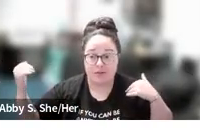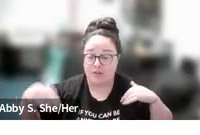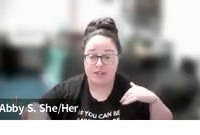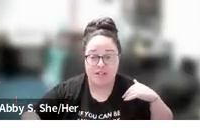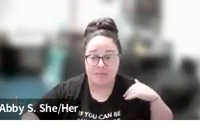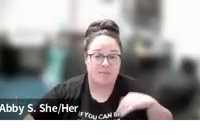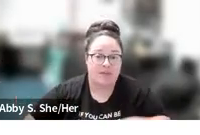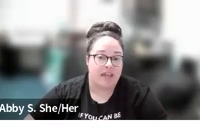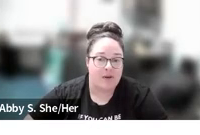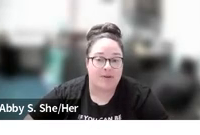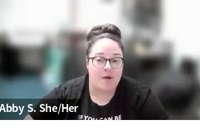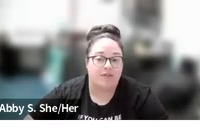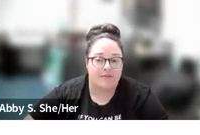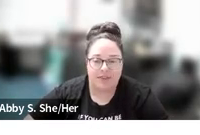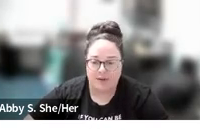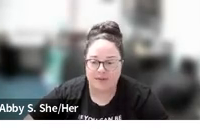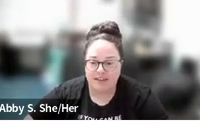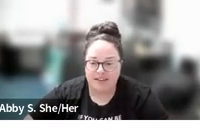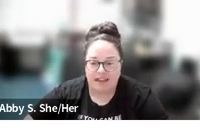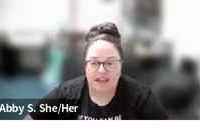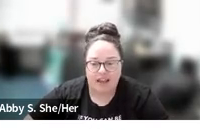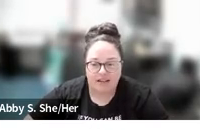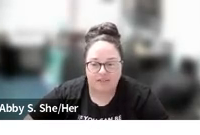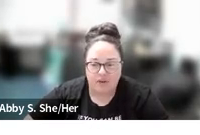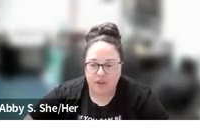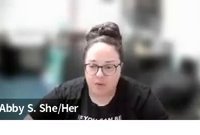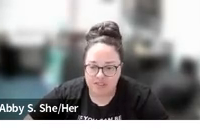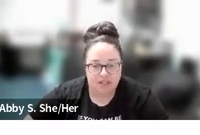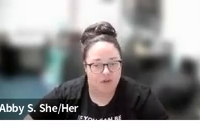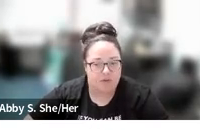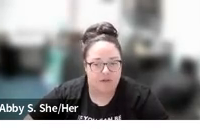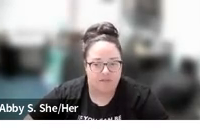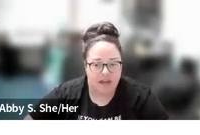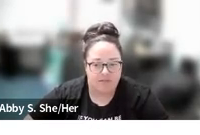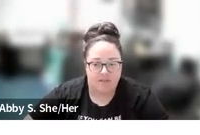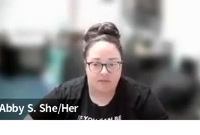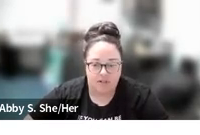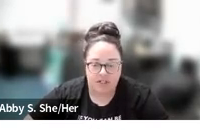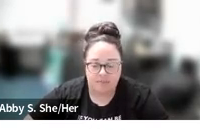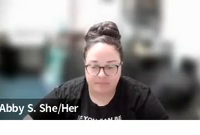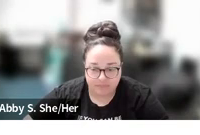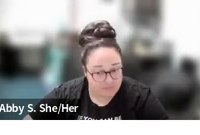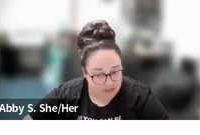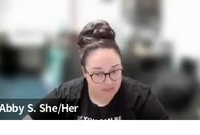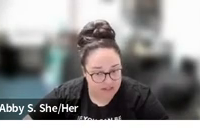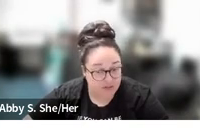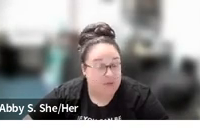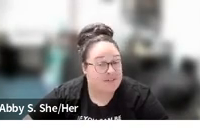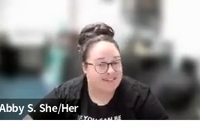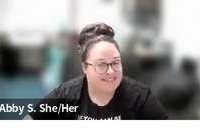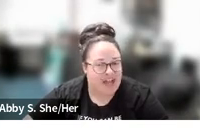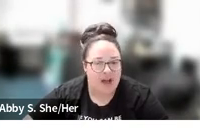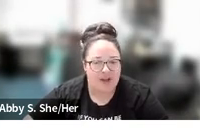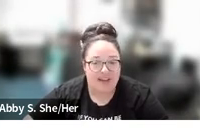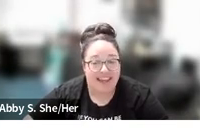mind researching more about that and going over it with you. Yeah. And for the, what's the difference between 5G and 4G? That's a